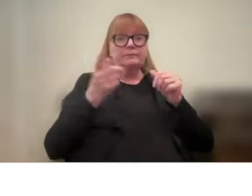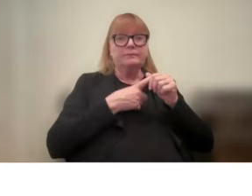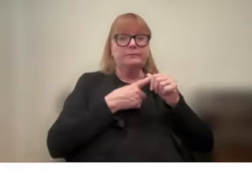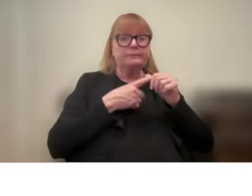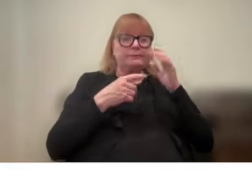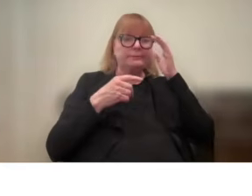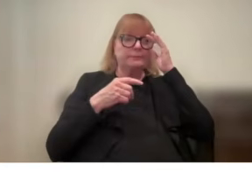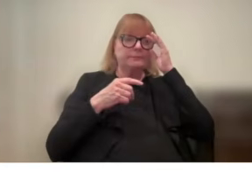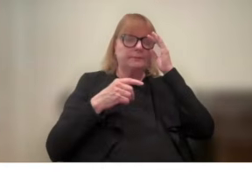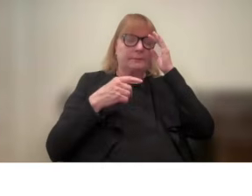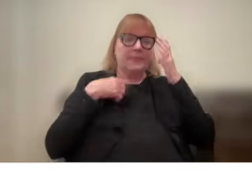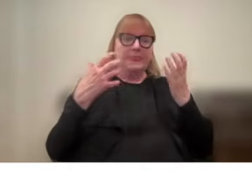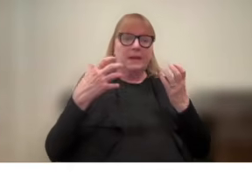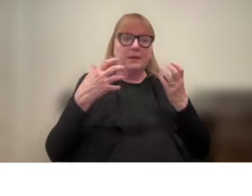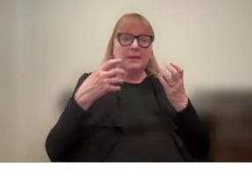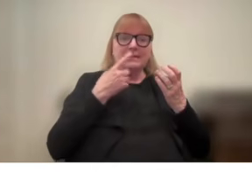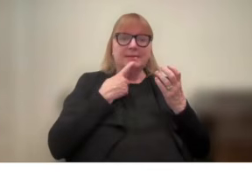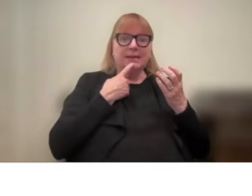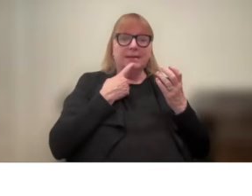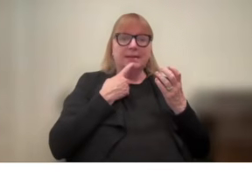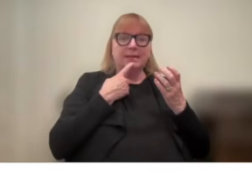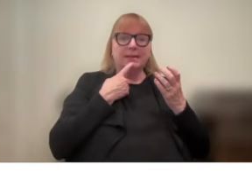First, I want to just say like